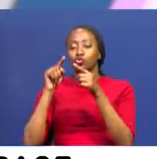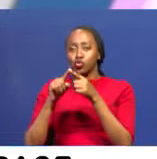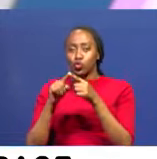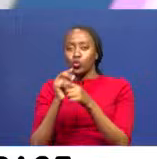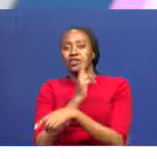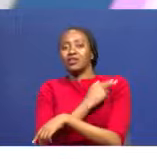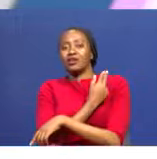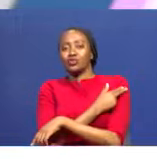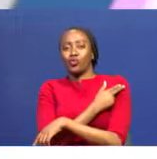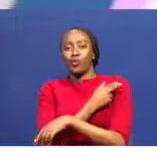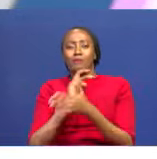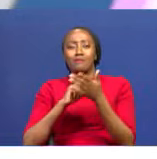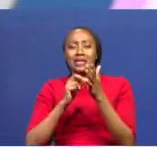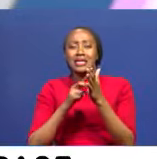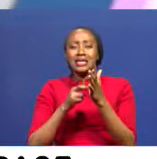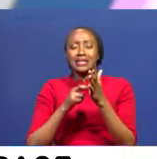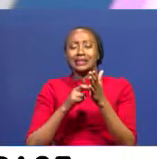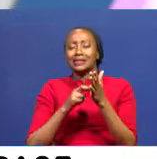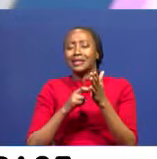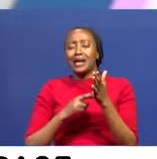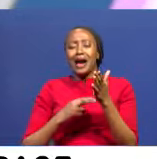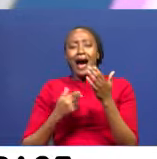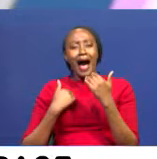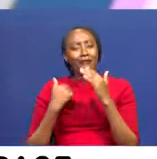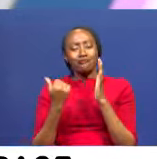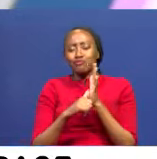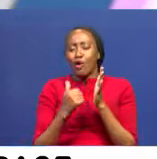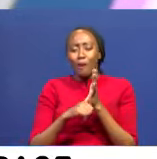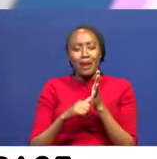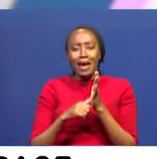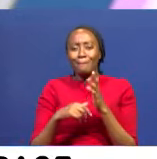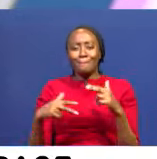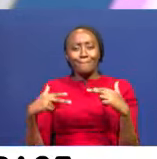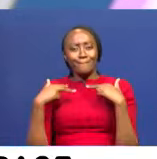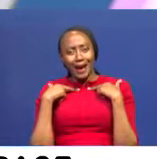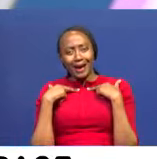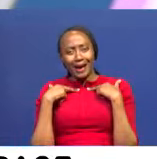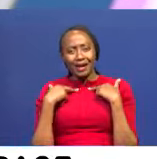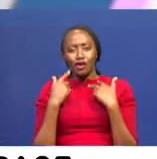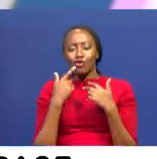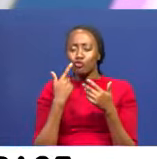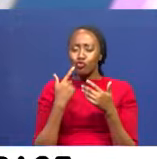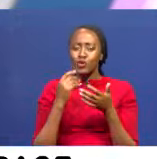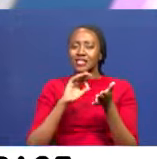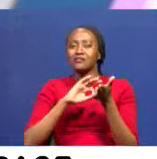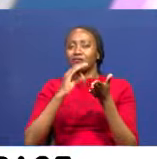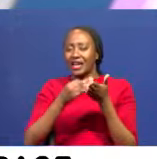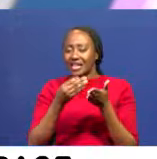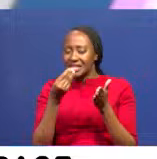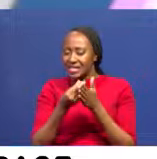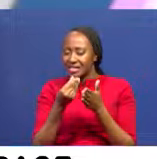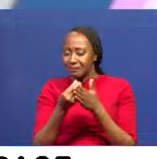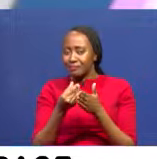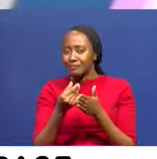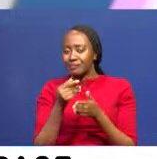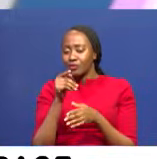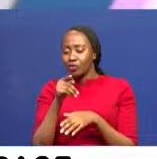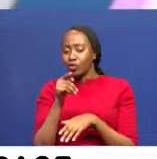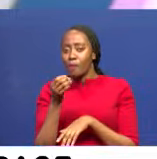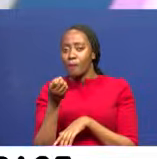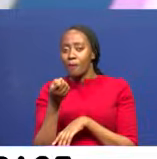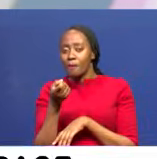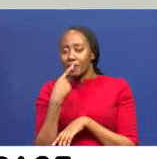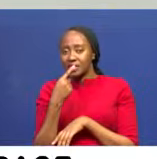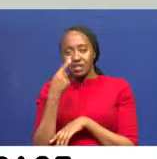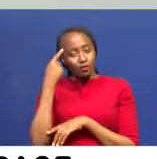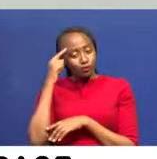it's a backward spiral of who is funding that medicine that the patient needs to receive. Yes. Now, my other question is